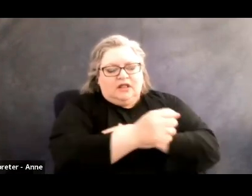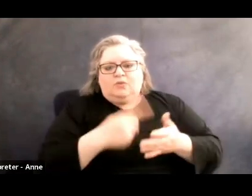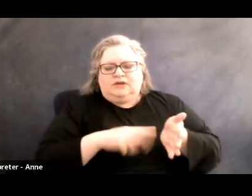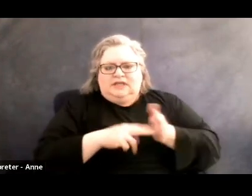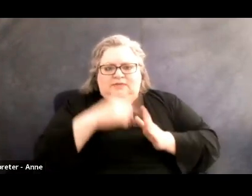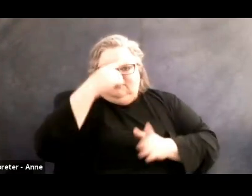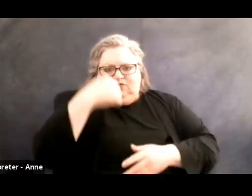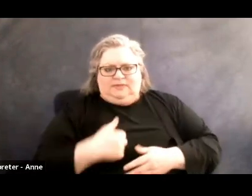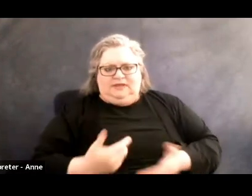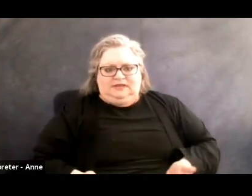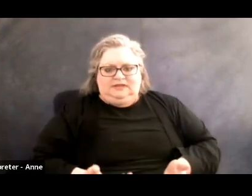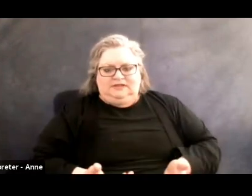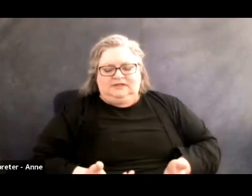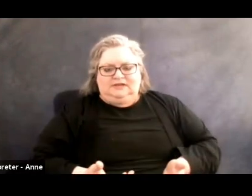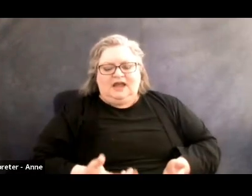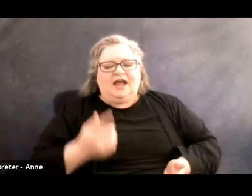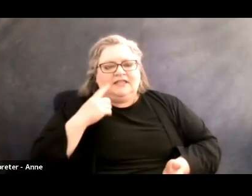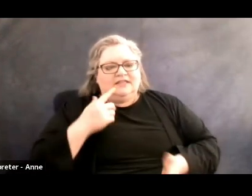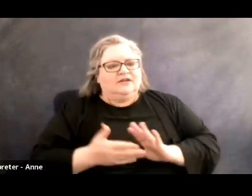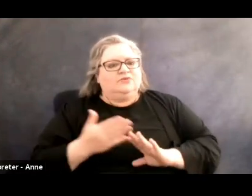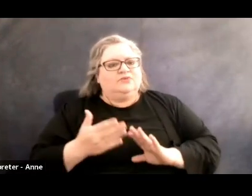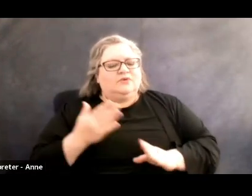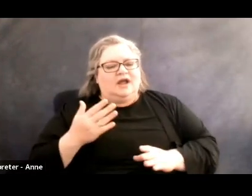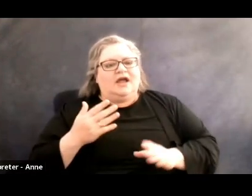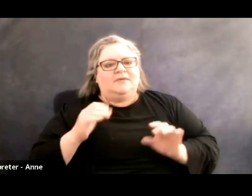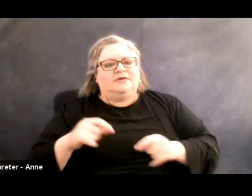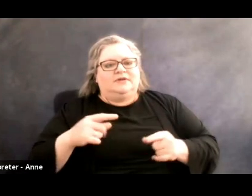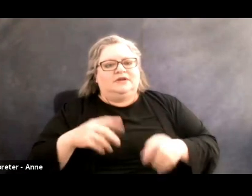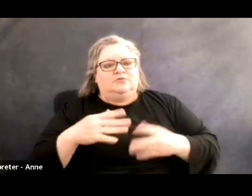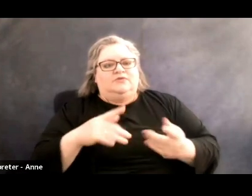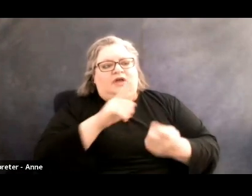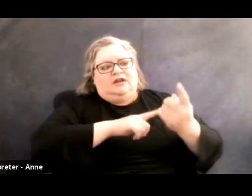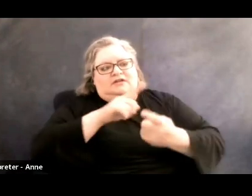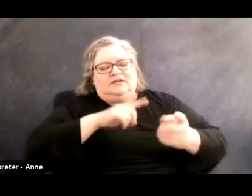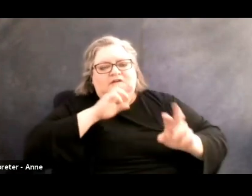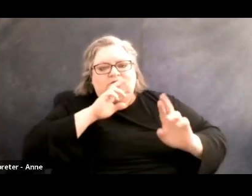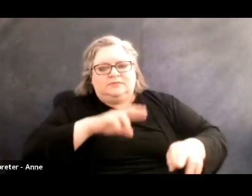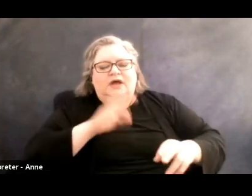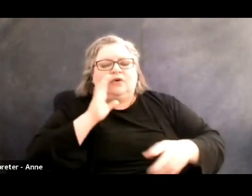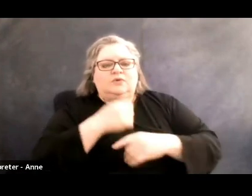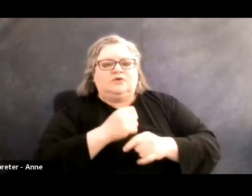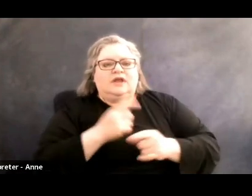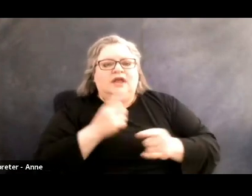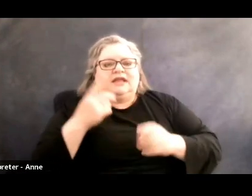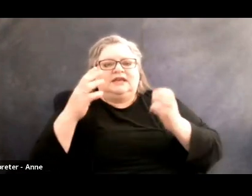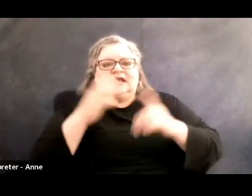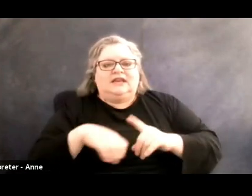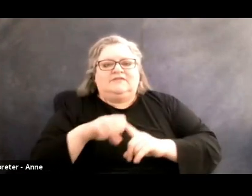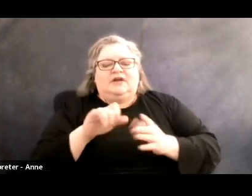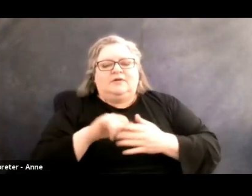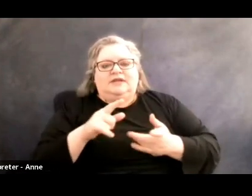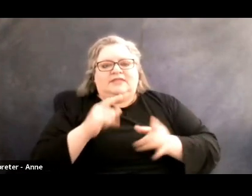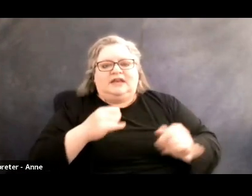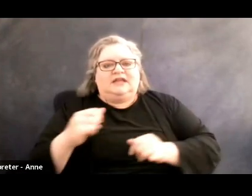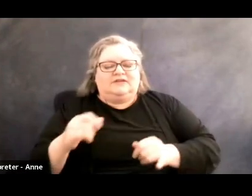me? And so I think that rapid ability to provide a face-to-face response creates an environment where